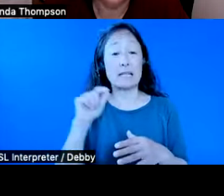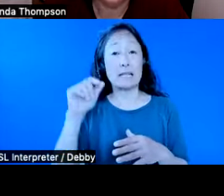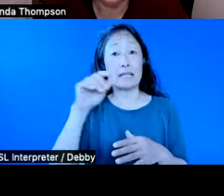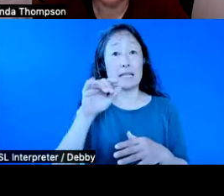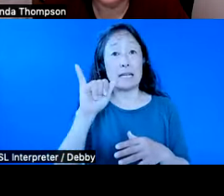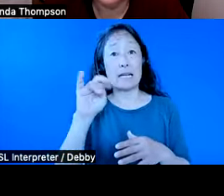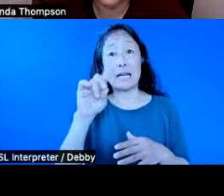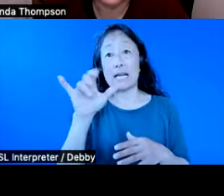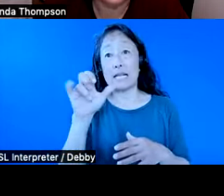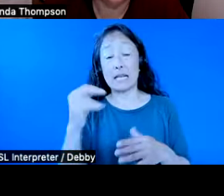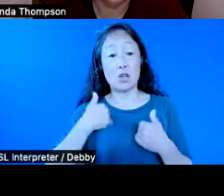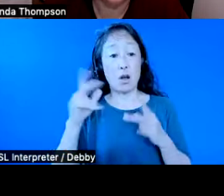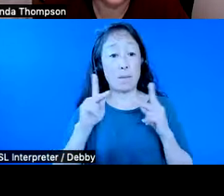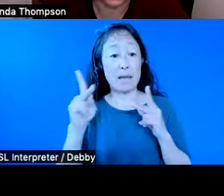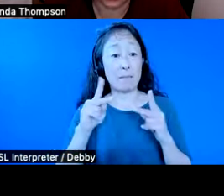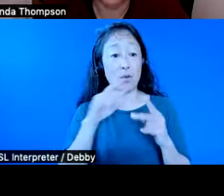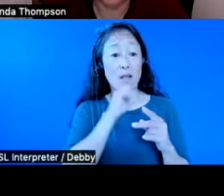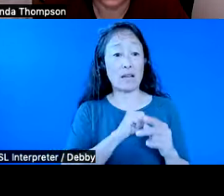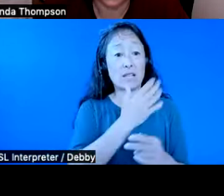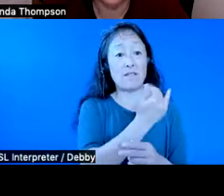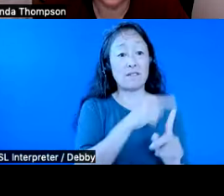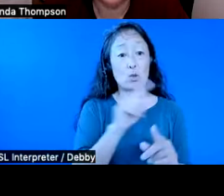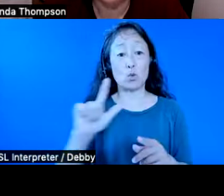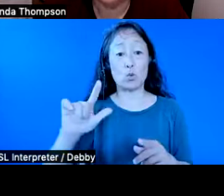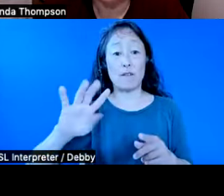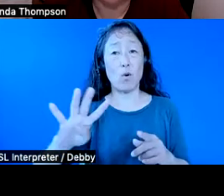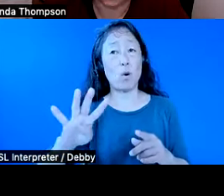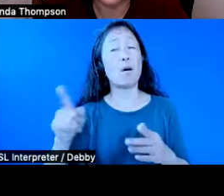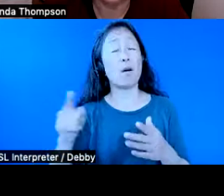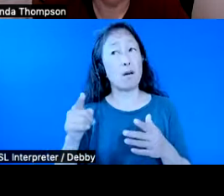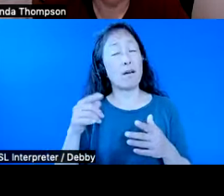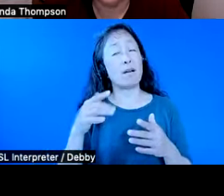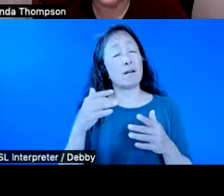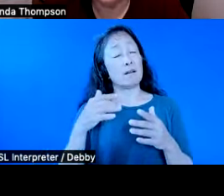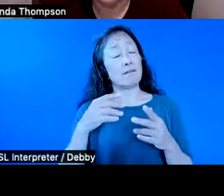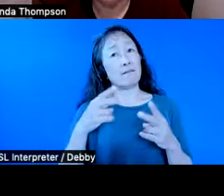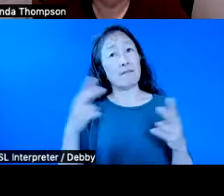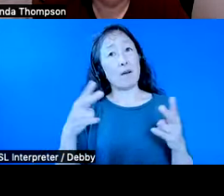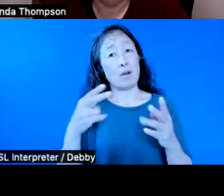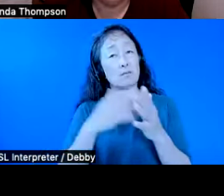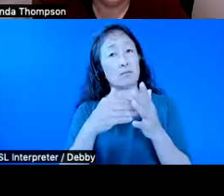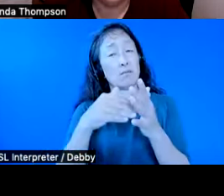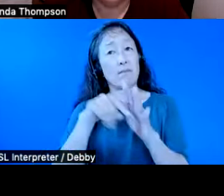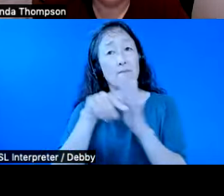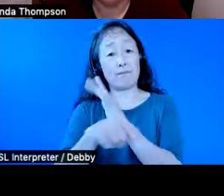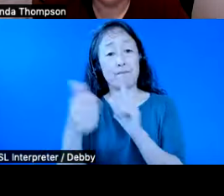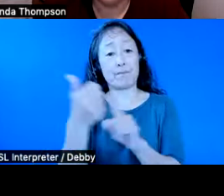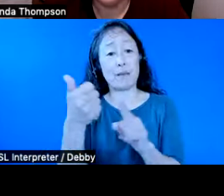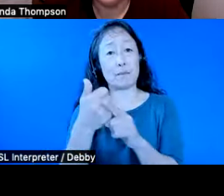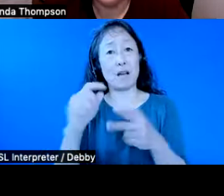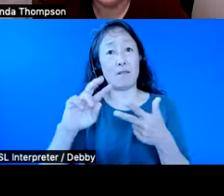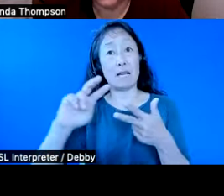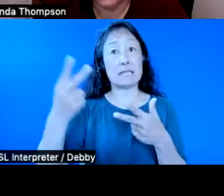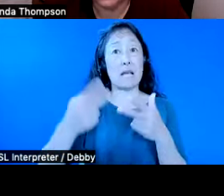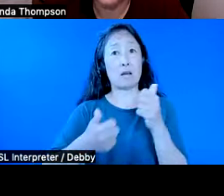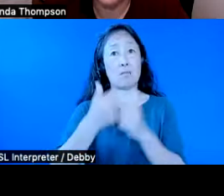Many who attempt suicide never sought professional care or weren't brought to professional care. Also,